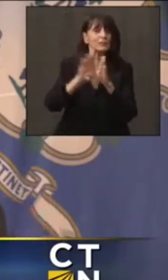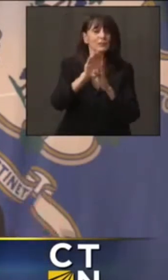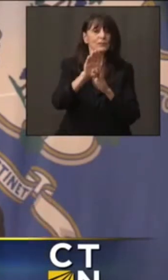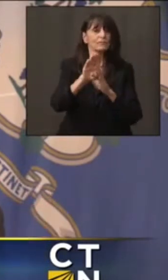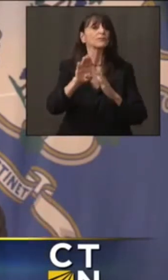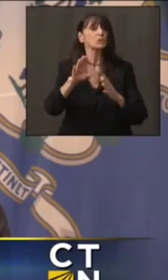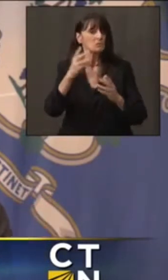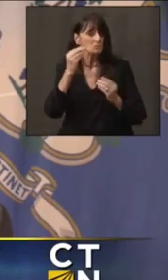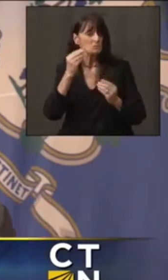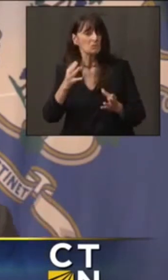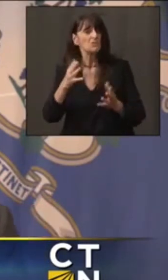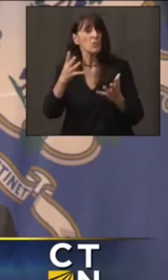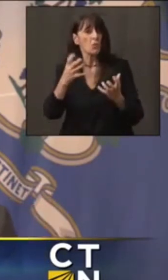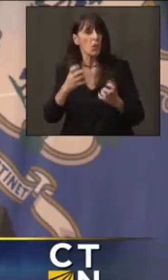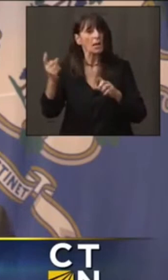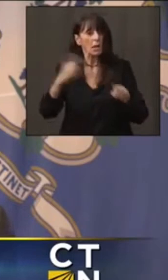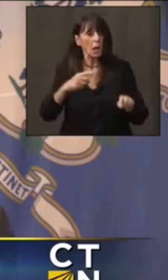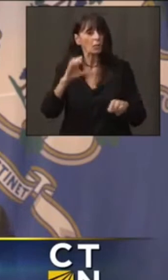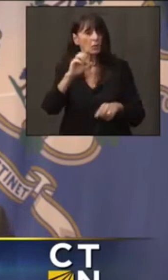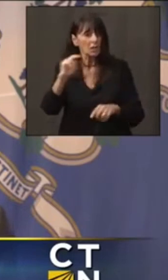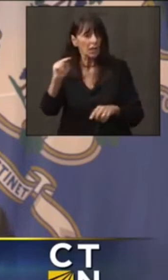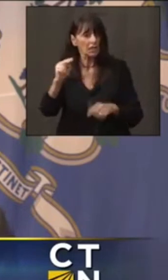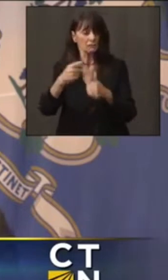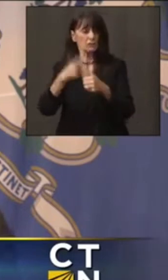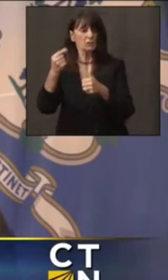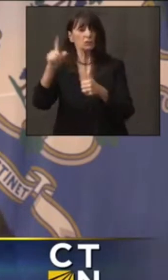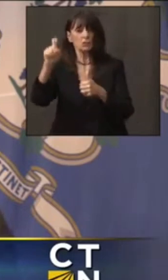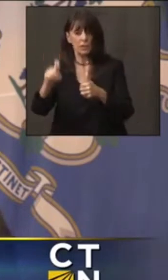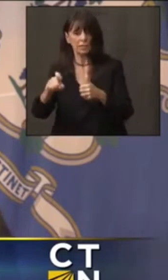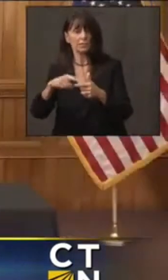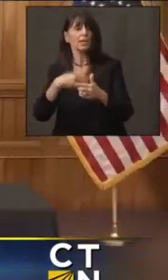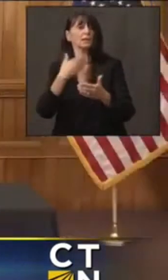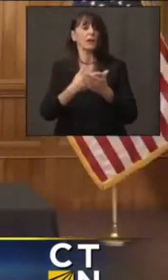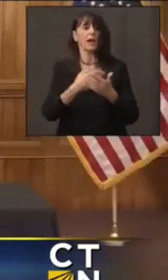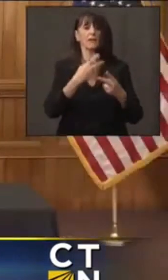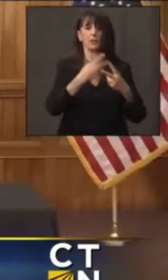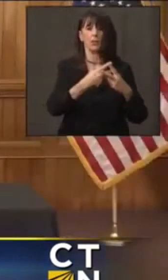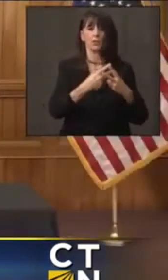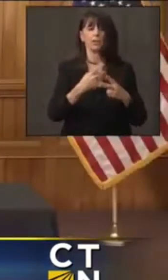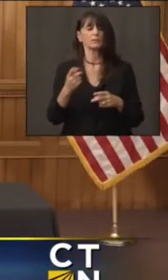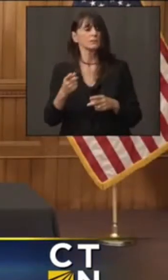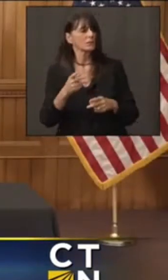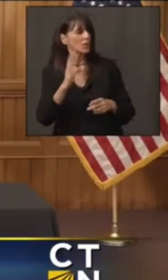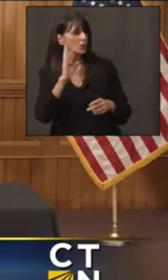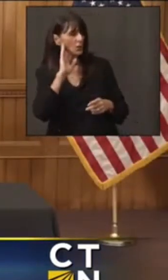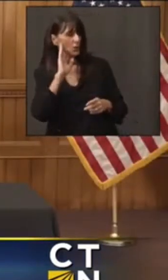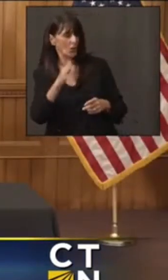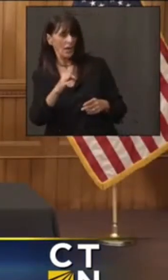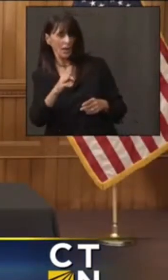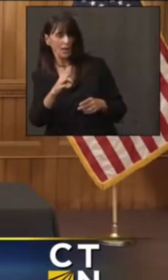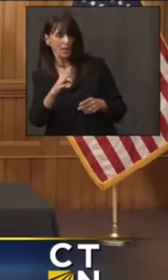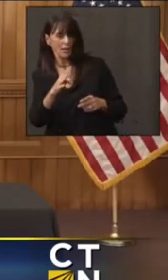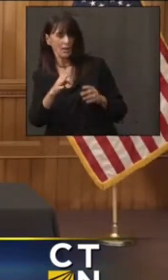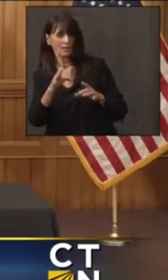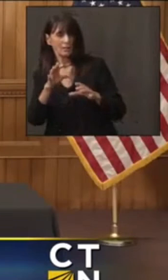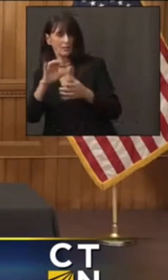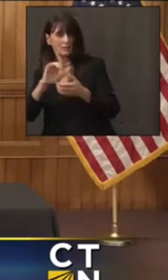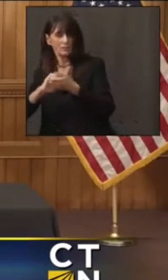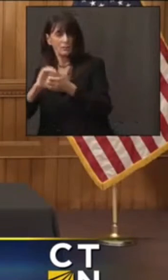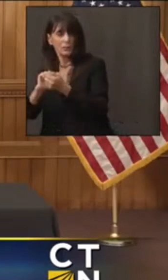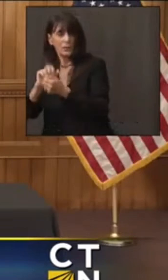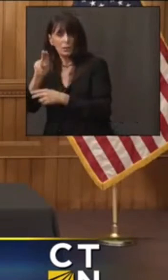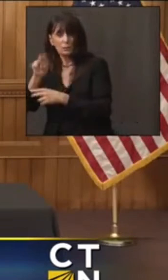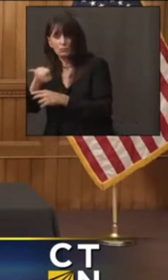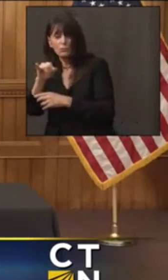to do, test and quarantine. Will you be doing that in conjunction with New Jersey and New York, or is this